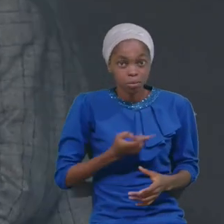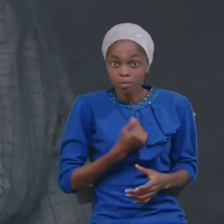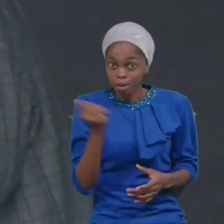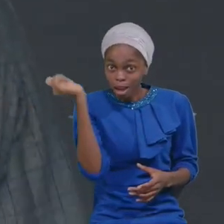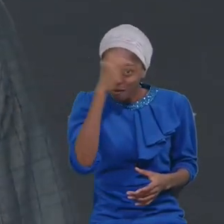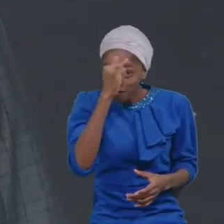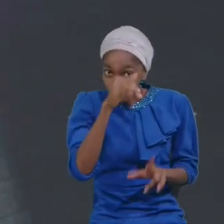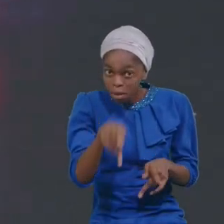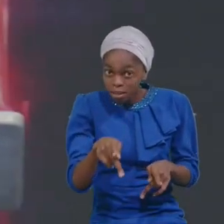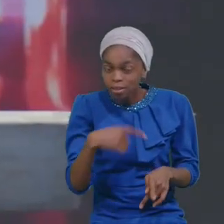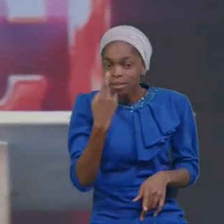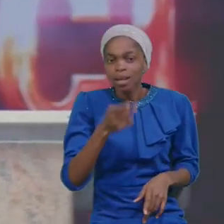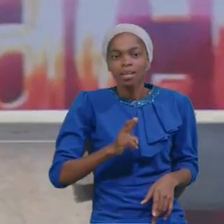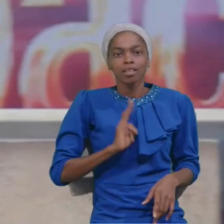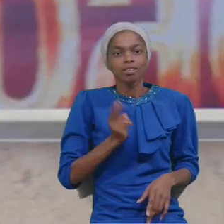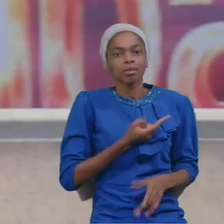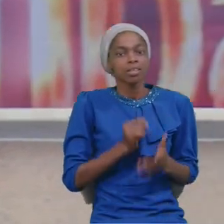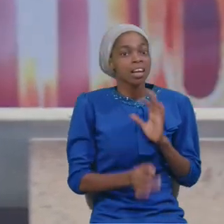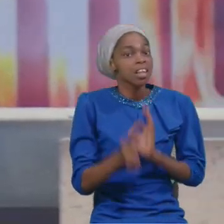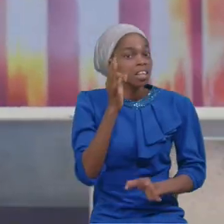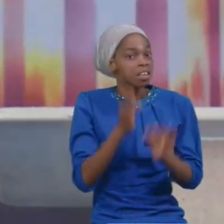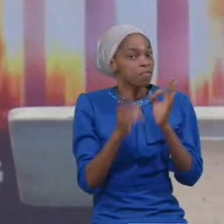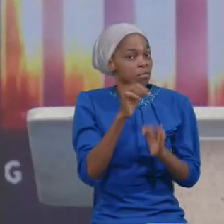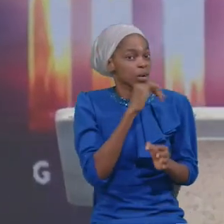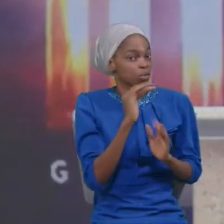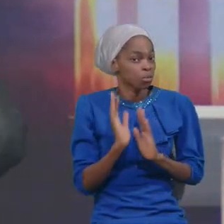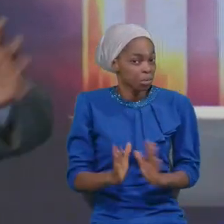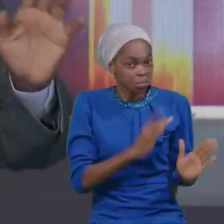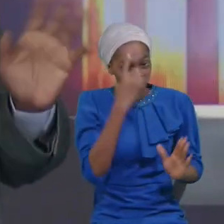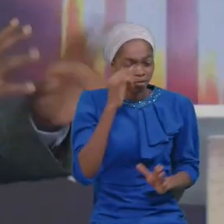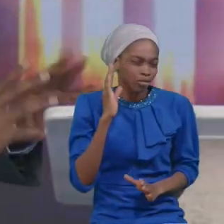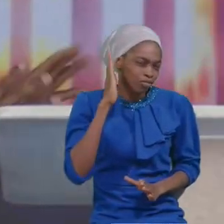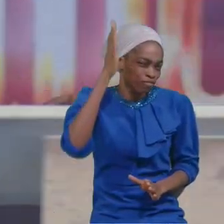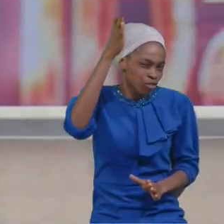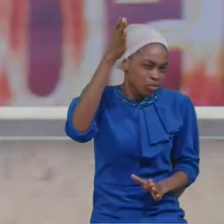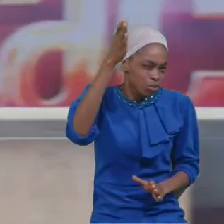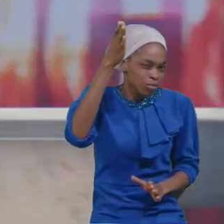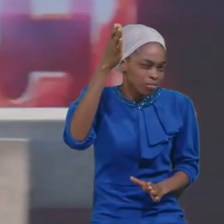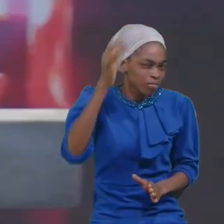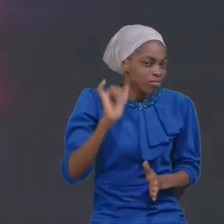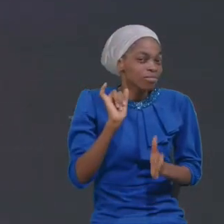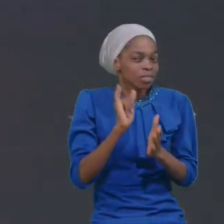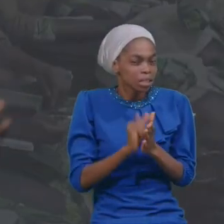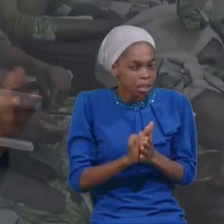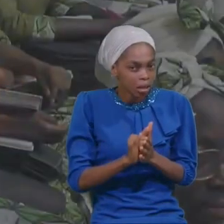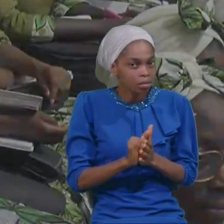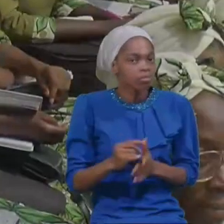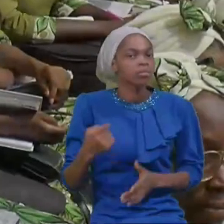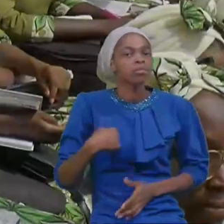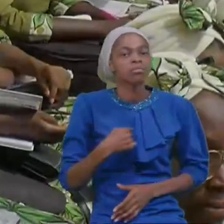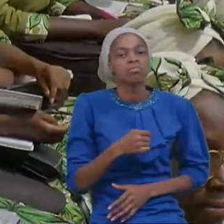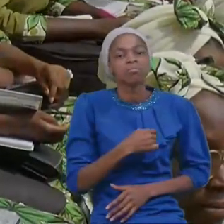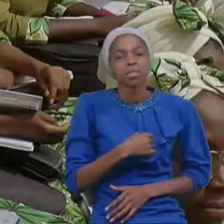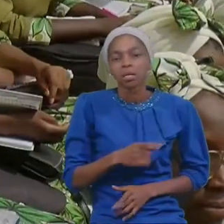that we are the greatest fool. The woman wants to prepare a good meal, and so